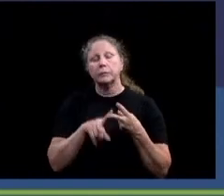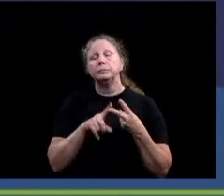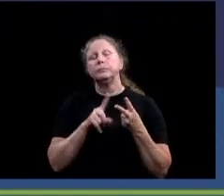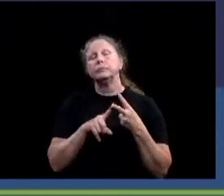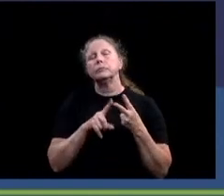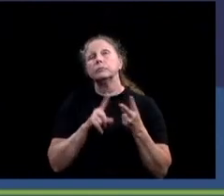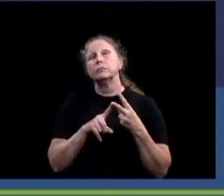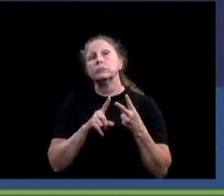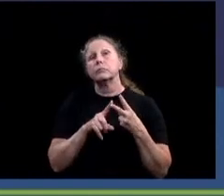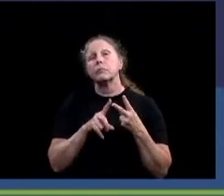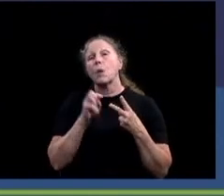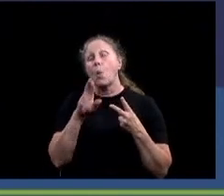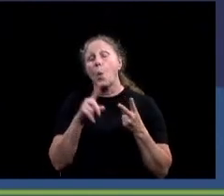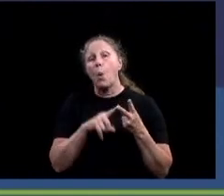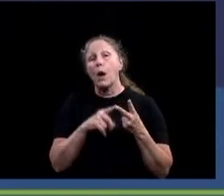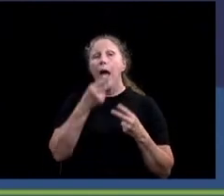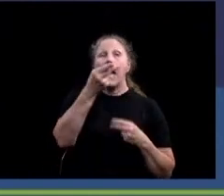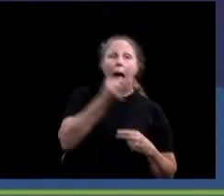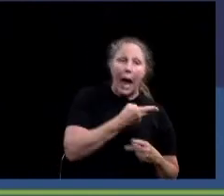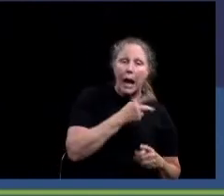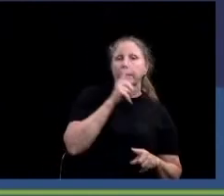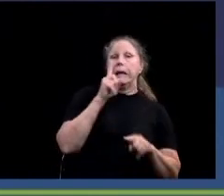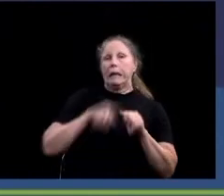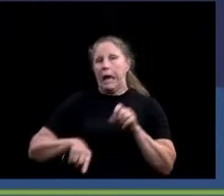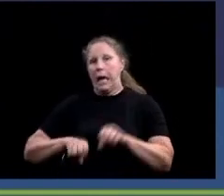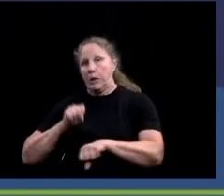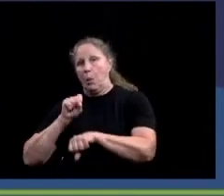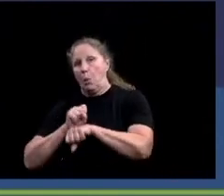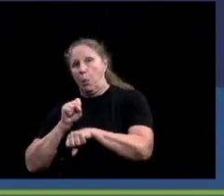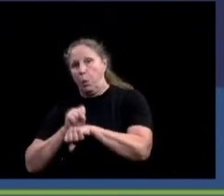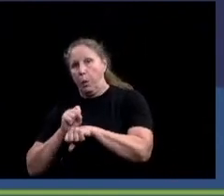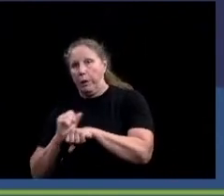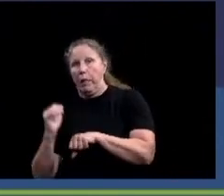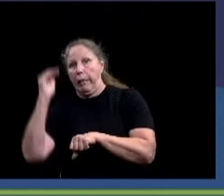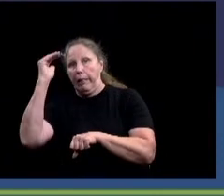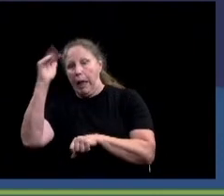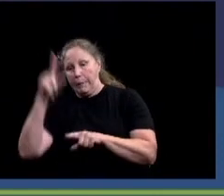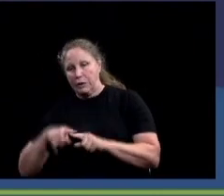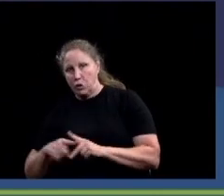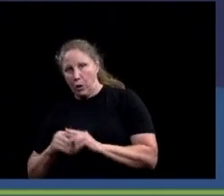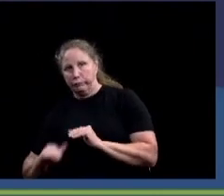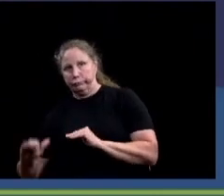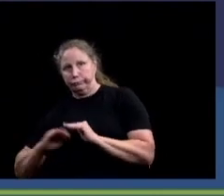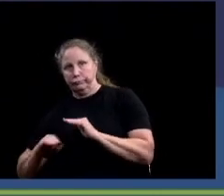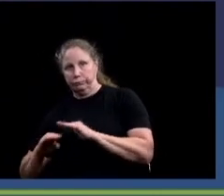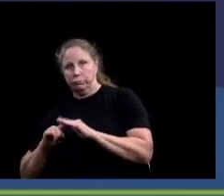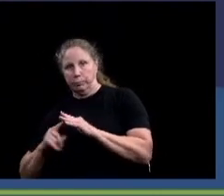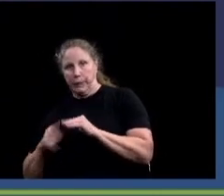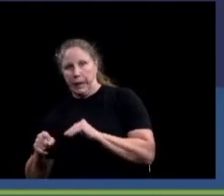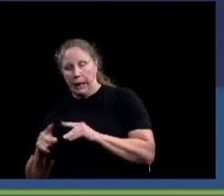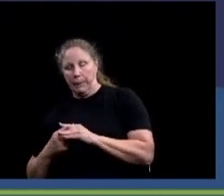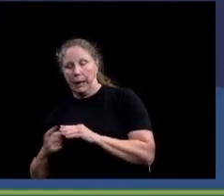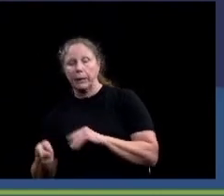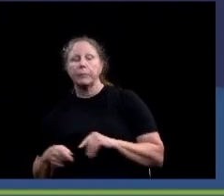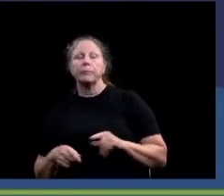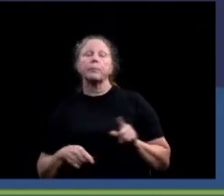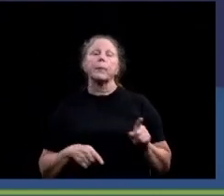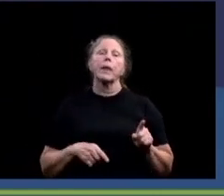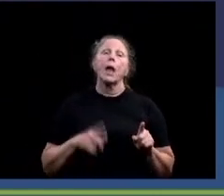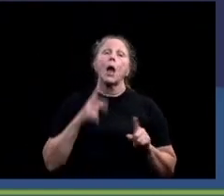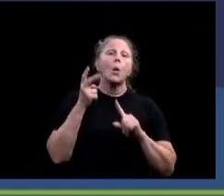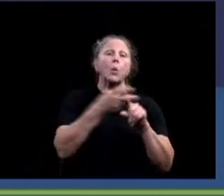out at higher rates of pay. For recruiting efforts, we have targeted advertising on Facebook and